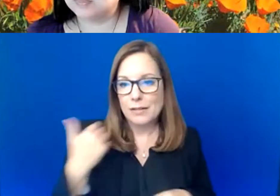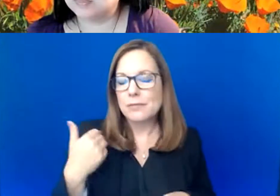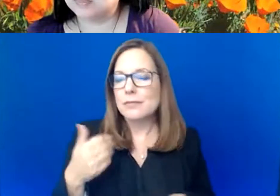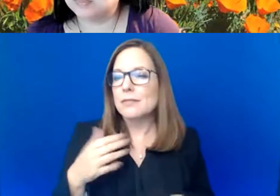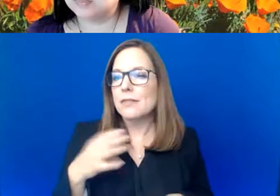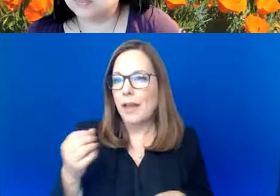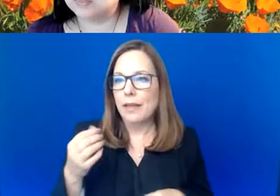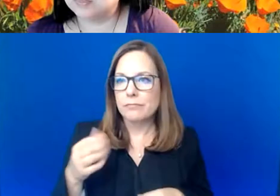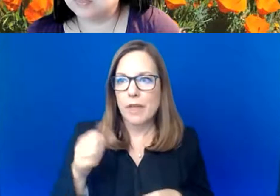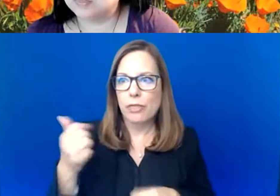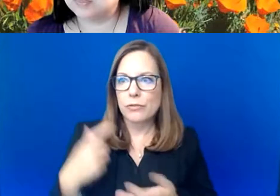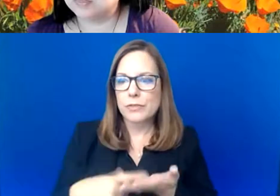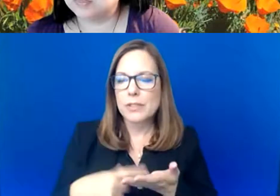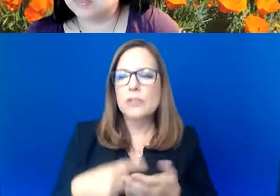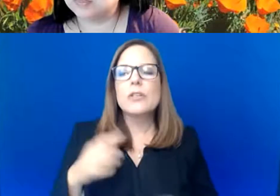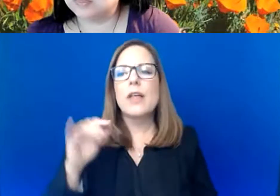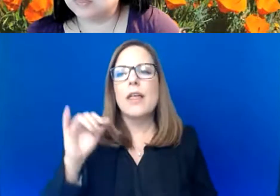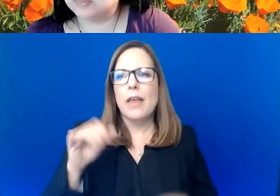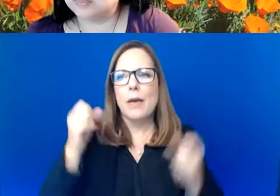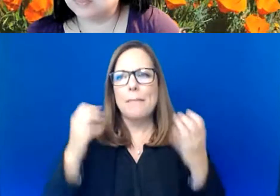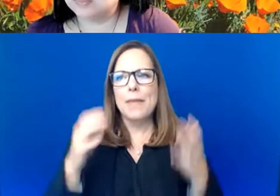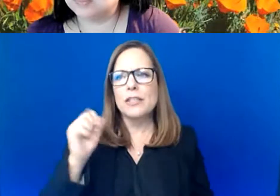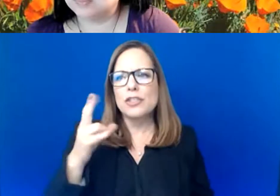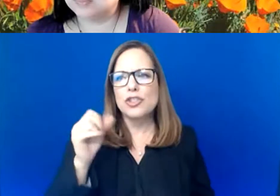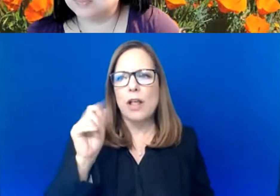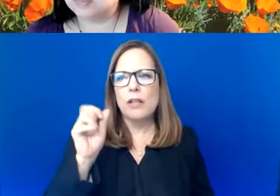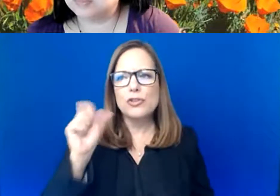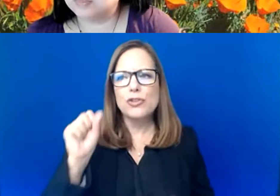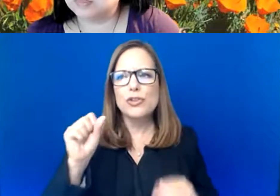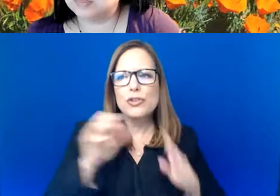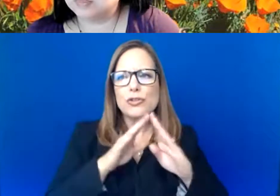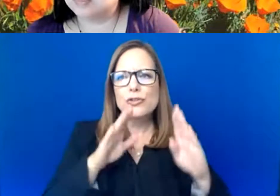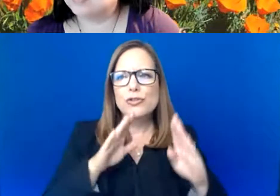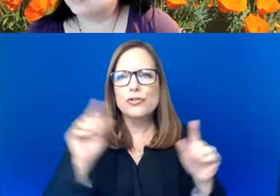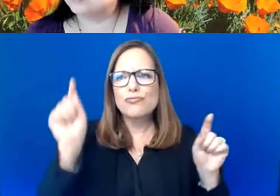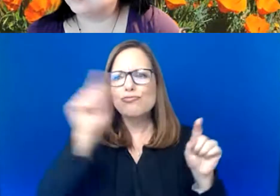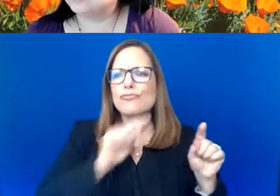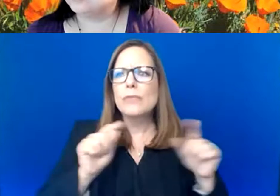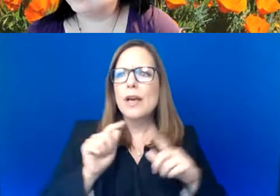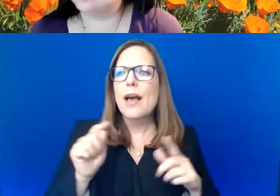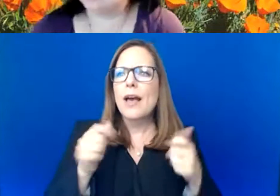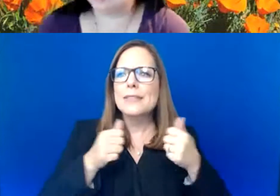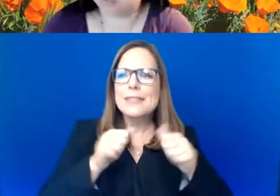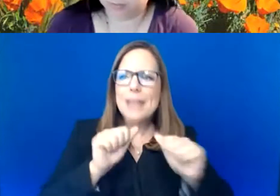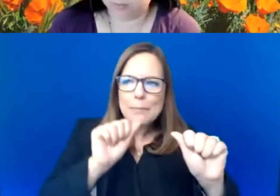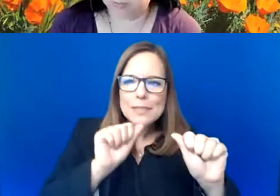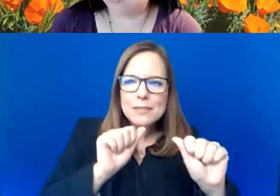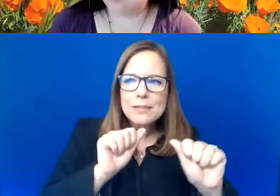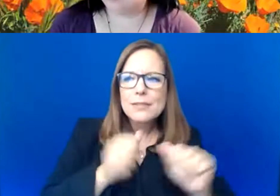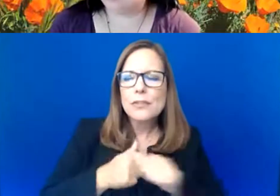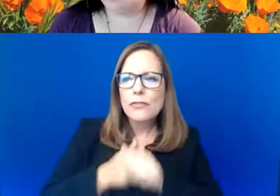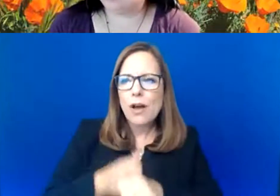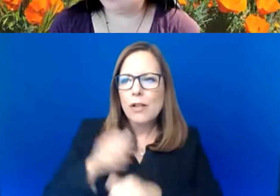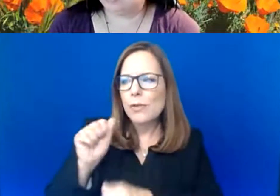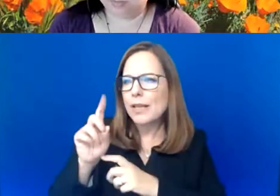ago, that a lot of shelters, attempt to be ADA compliant, but